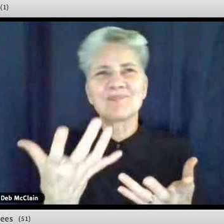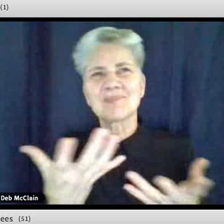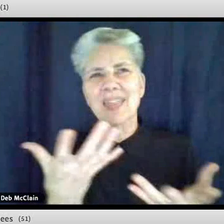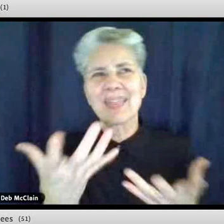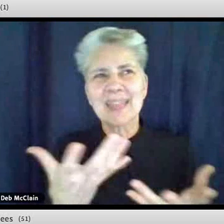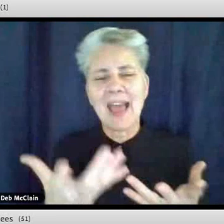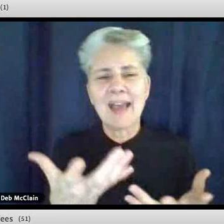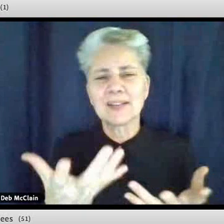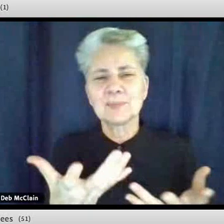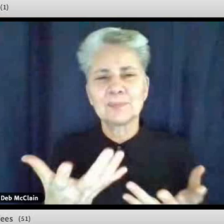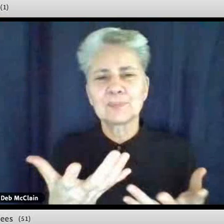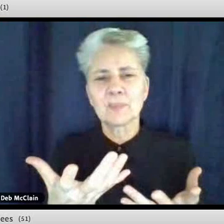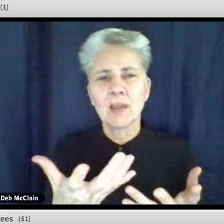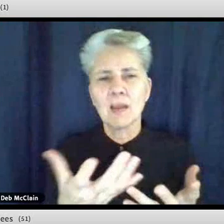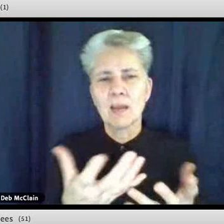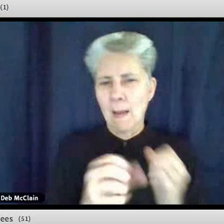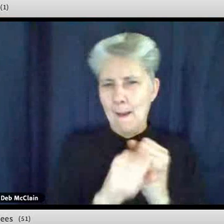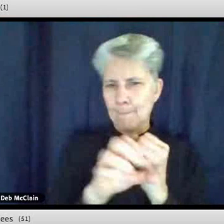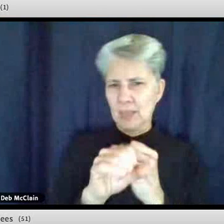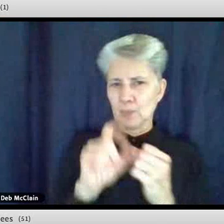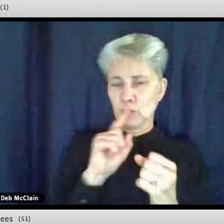COVID-19. So it's just kind of a